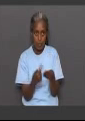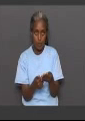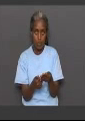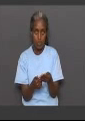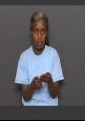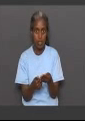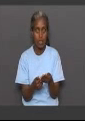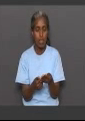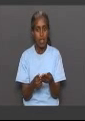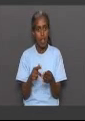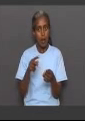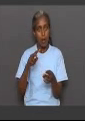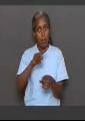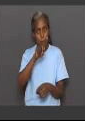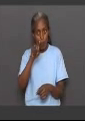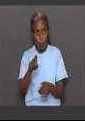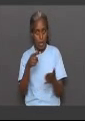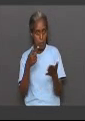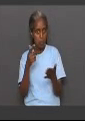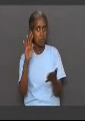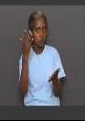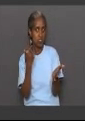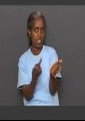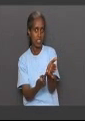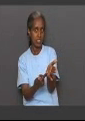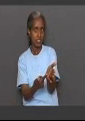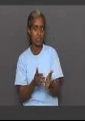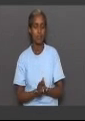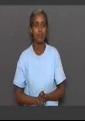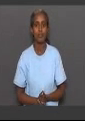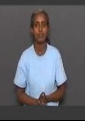Therefore, our problem looks like this.